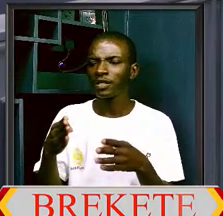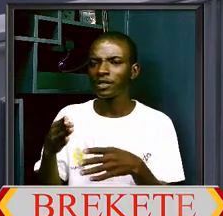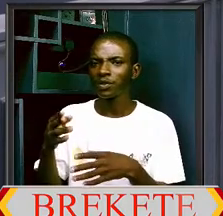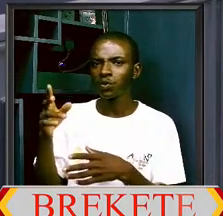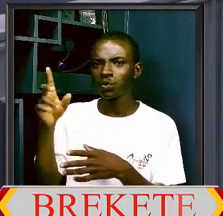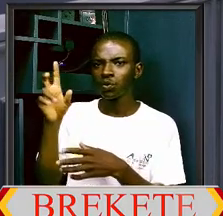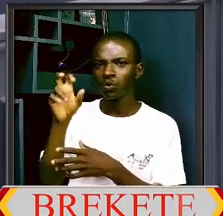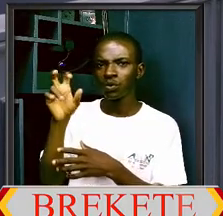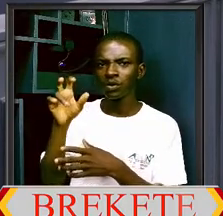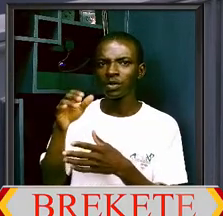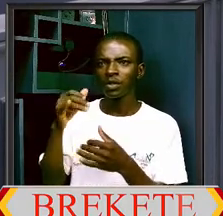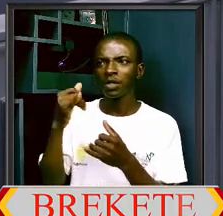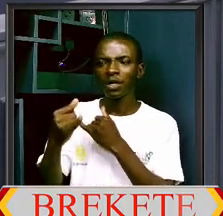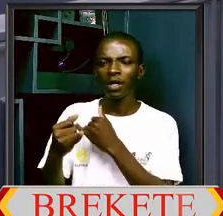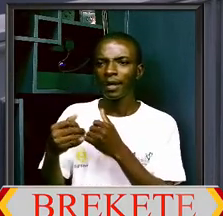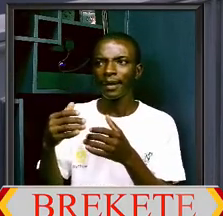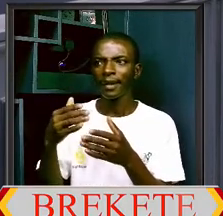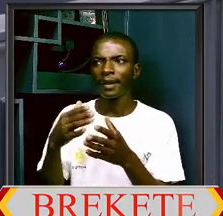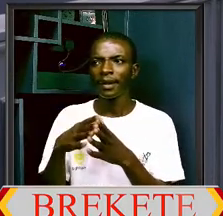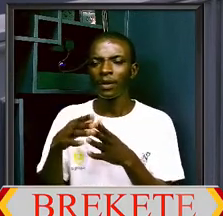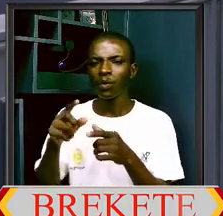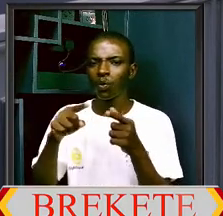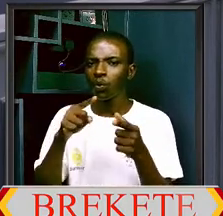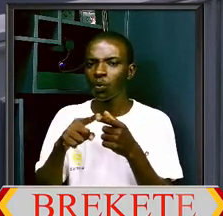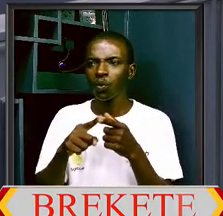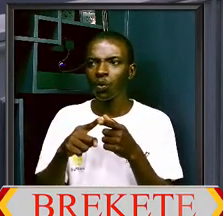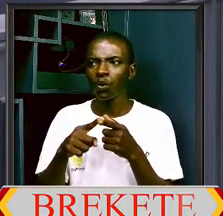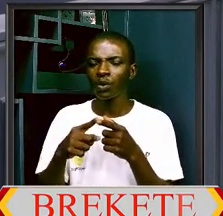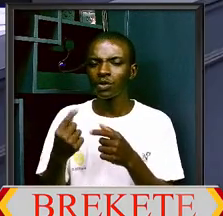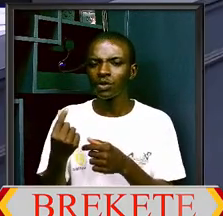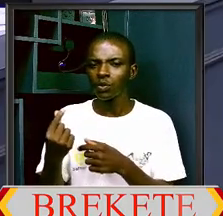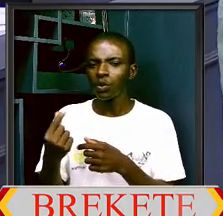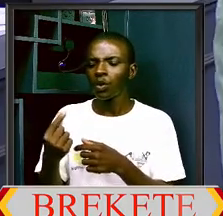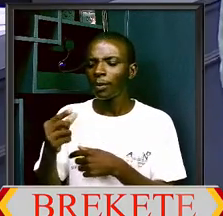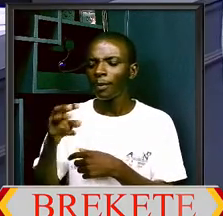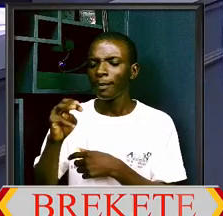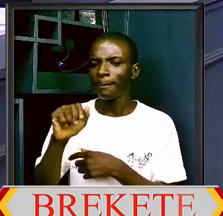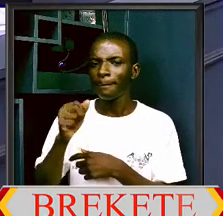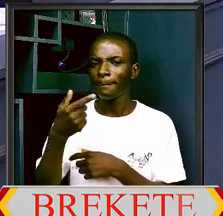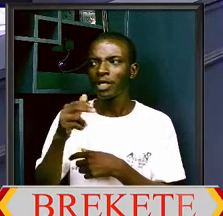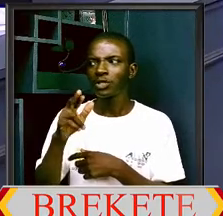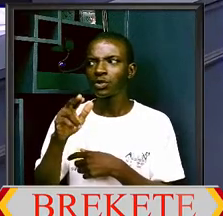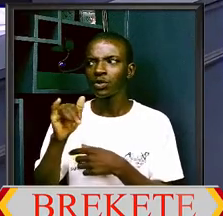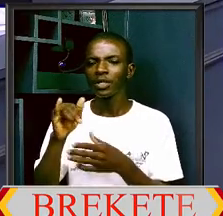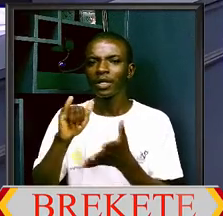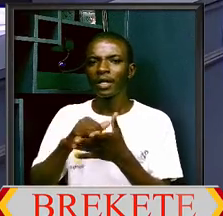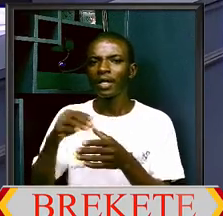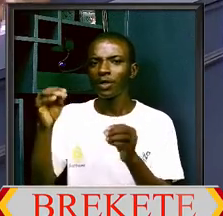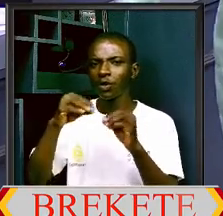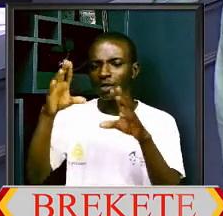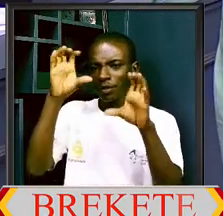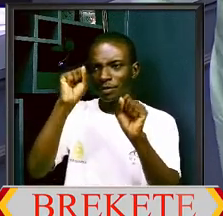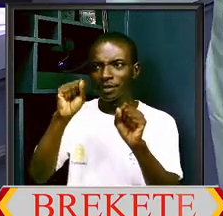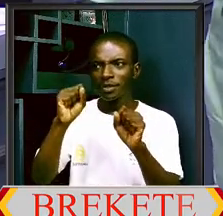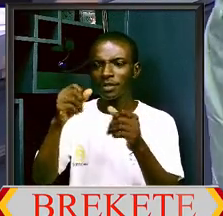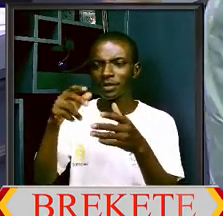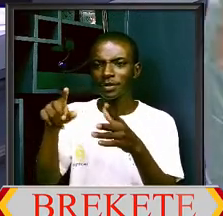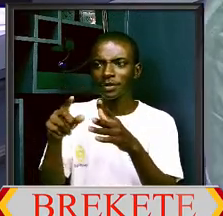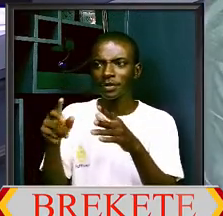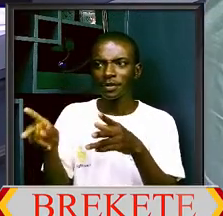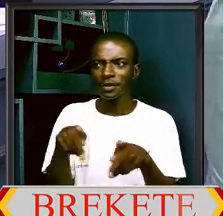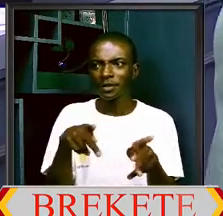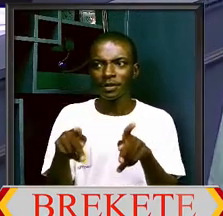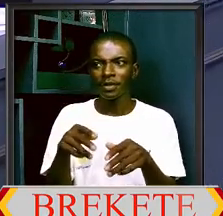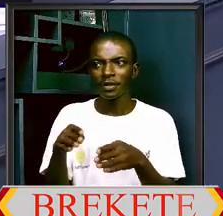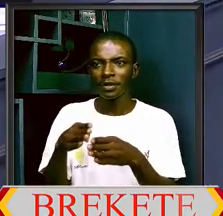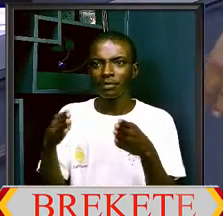masade they come out last when in small small masquerade ordinary president Don't Dance come out then